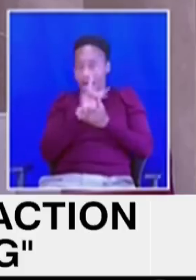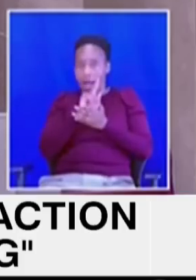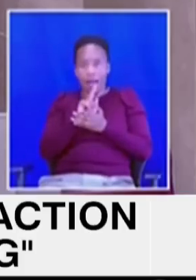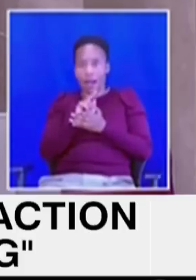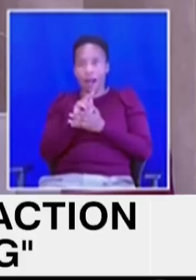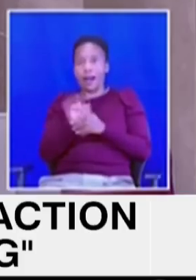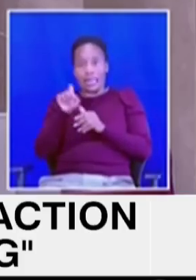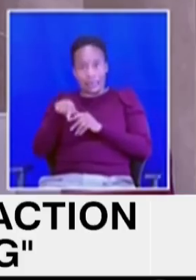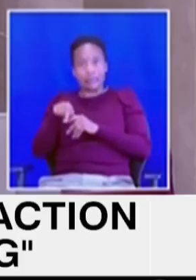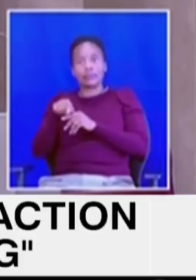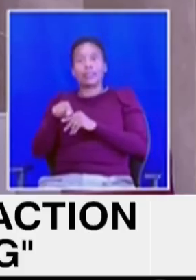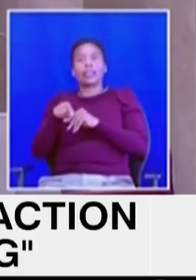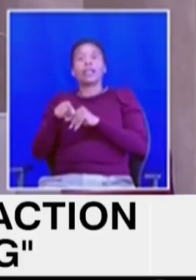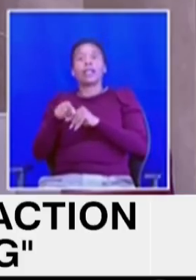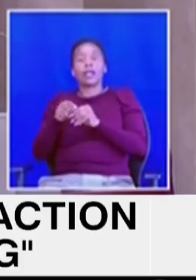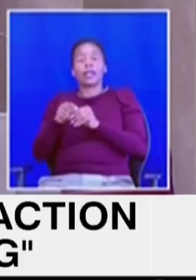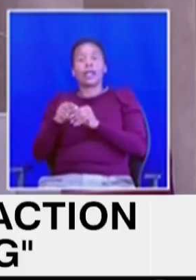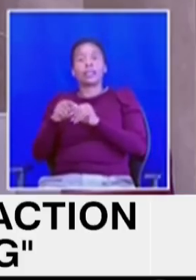and they must do so.